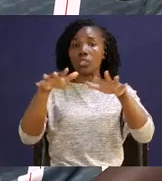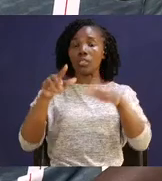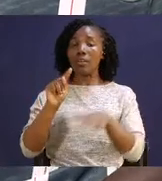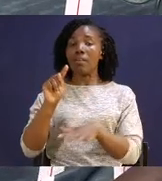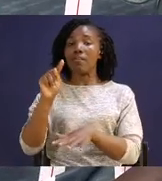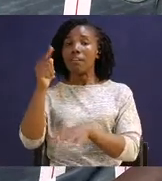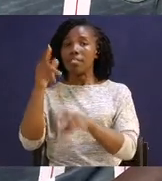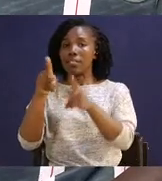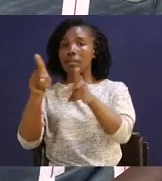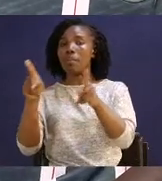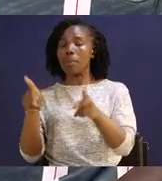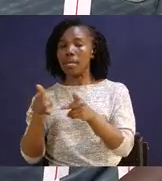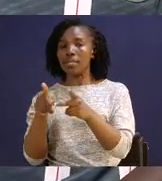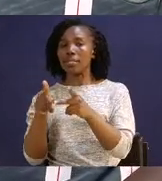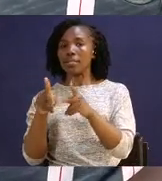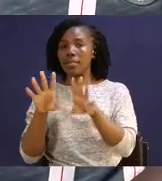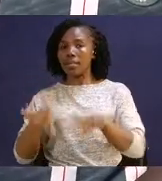Perth.